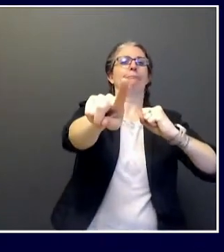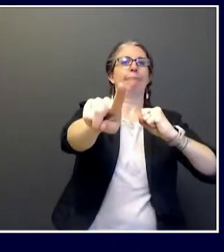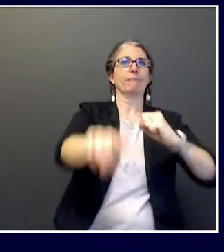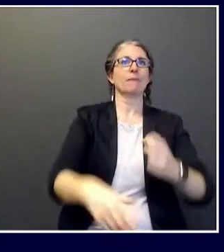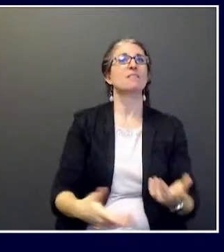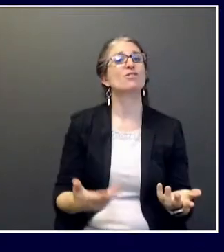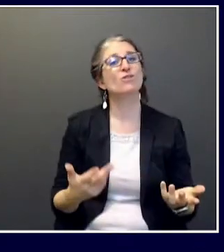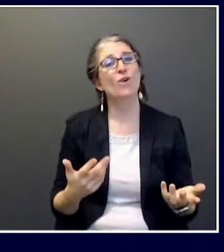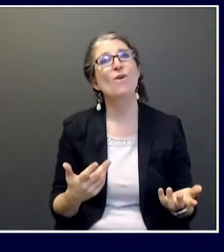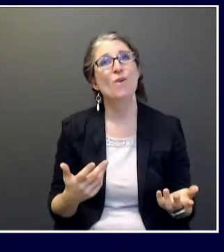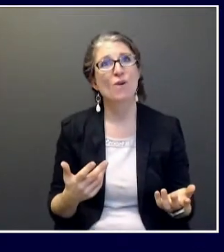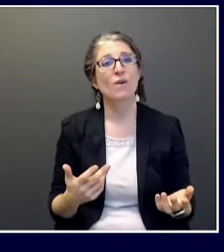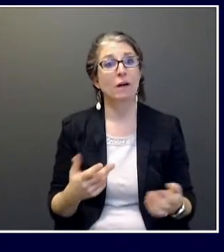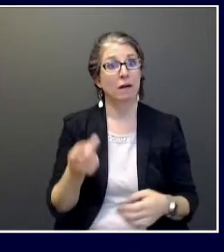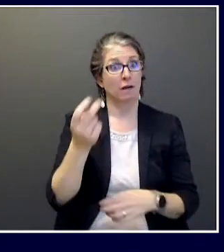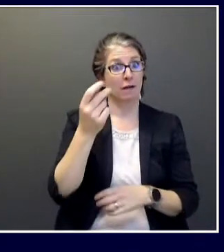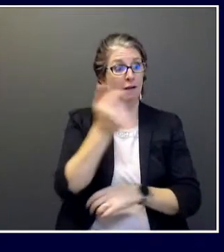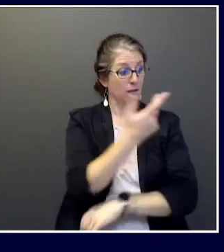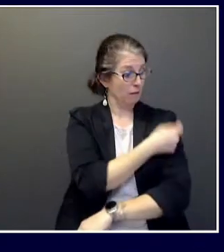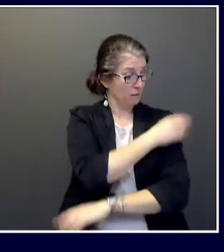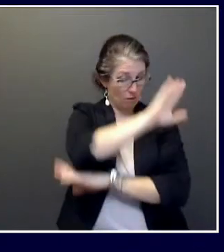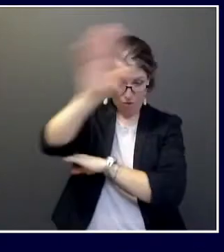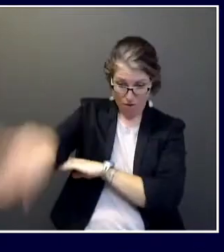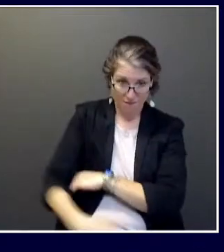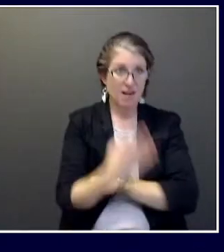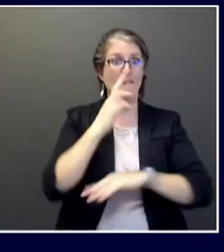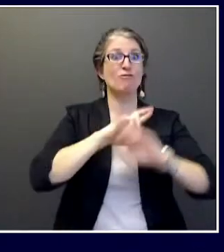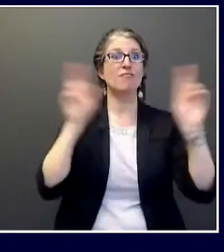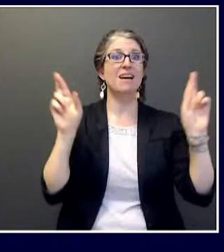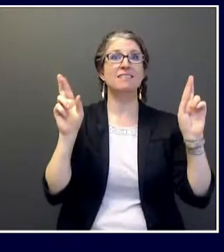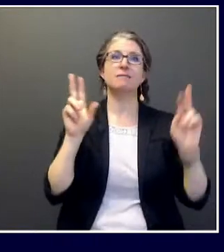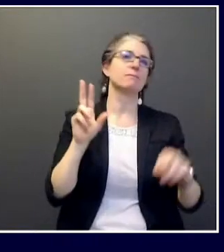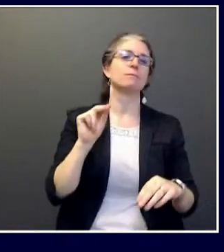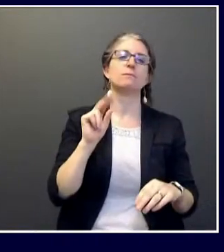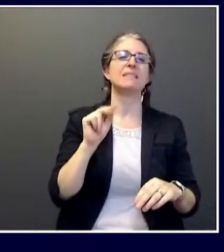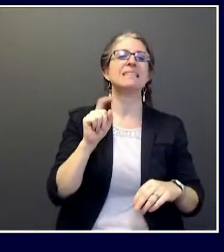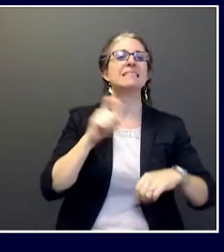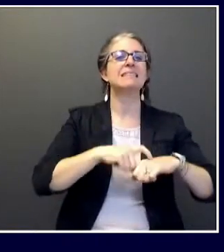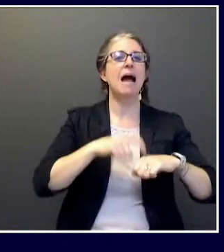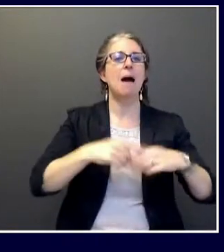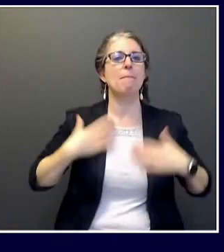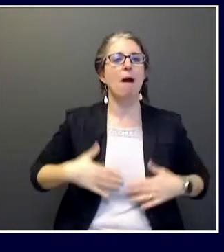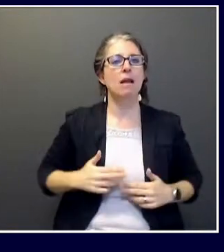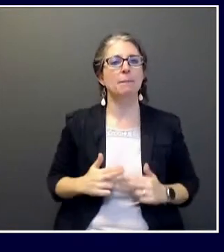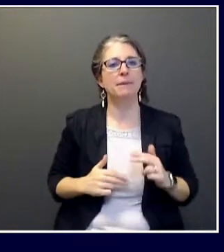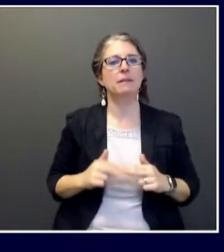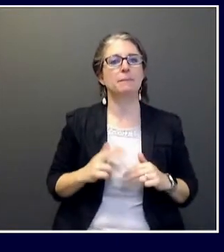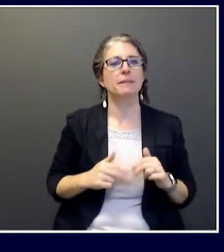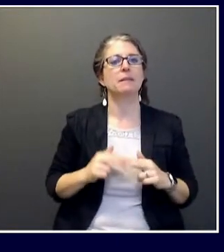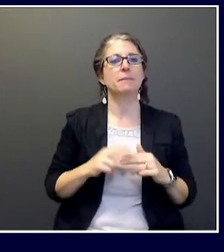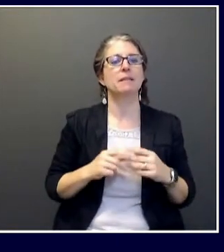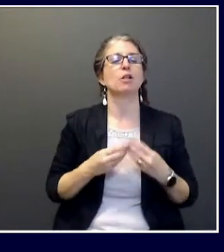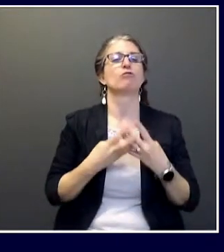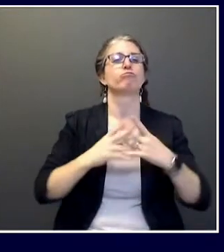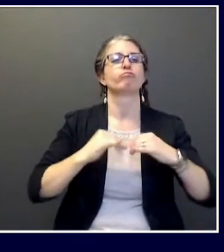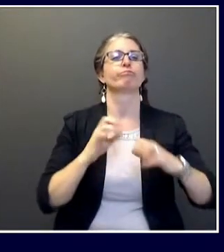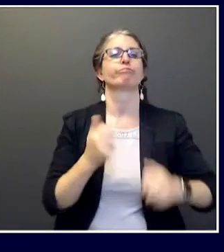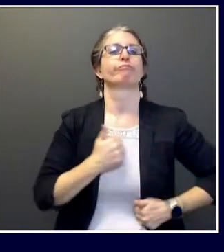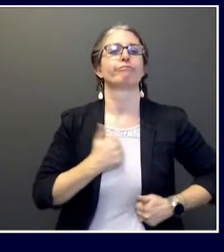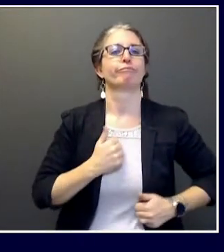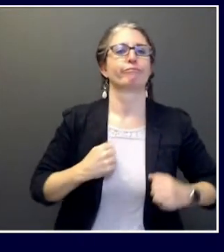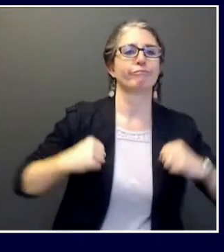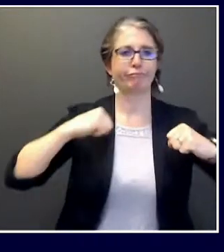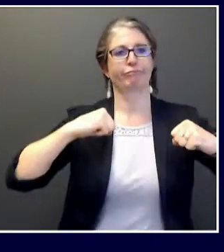It happens in a gradual, stepwise fashion. Okay, great. Thank you. And about masks, there have been more articles floating around lately